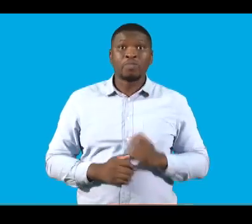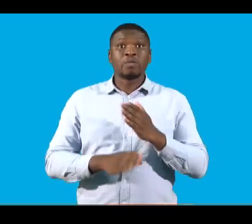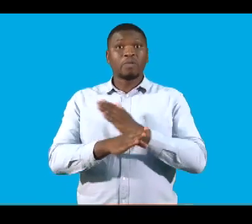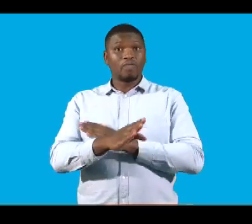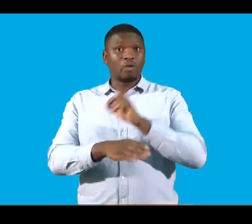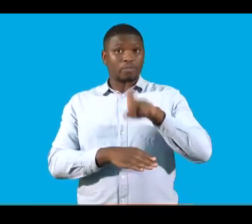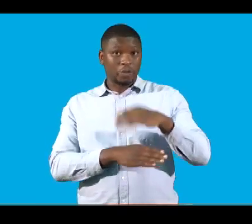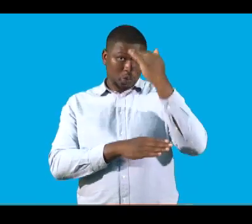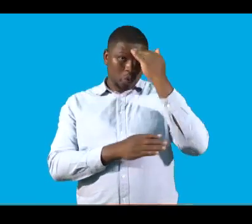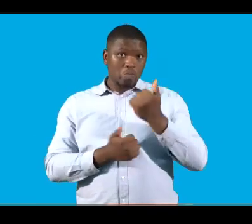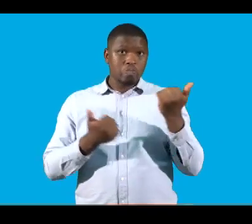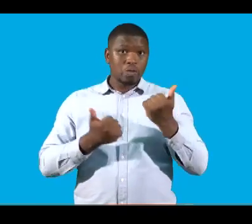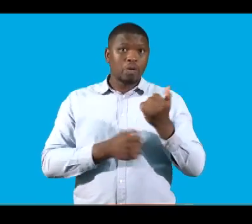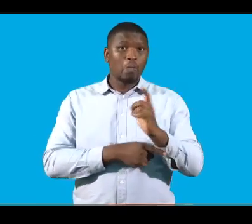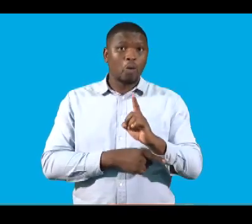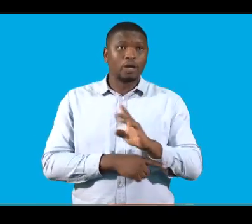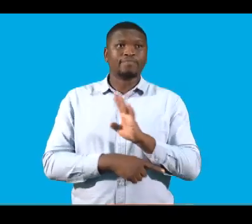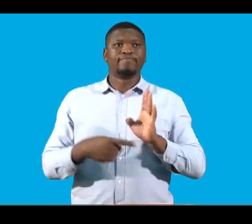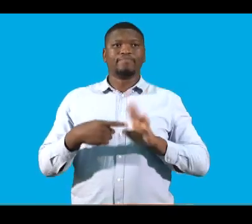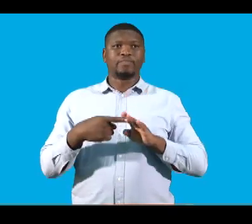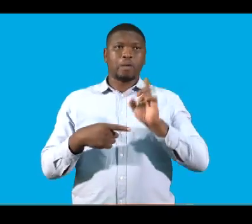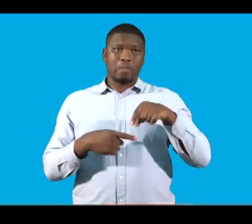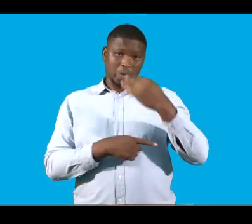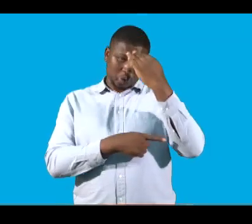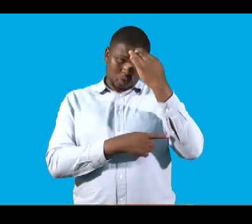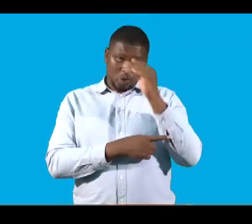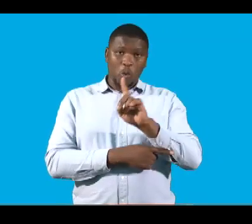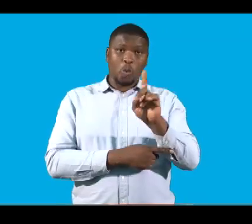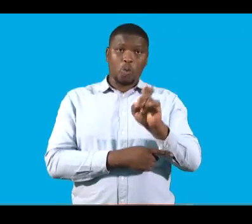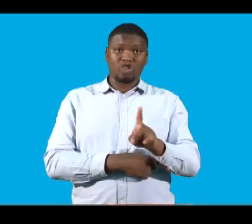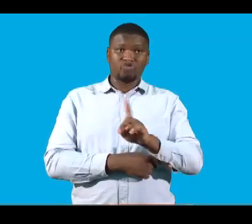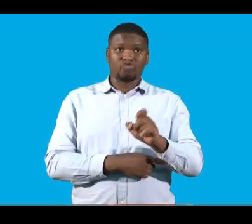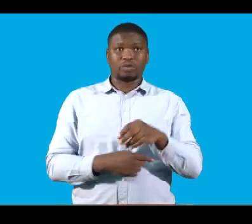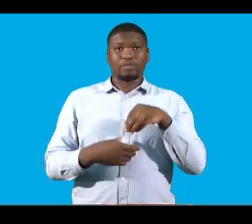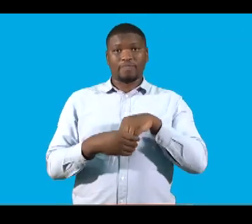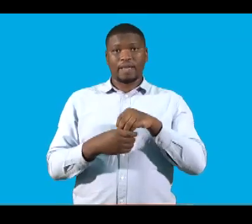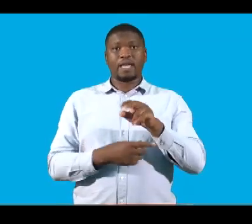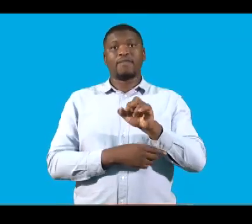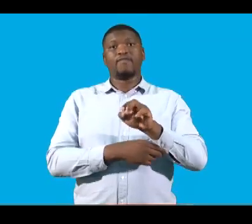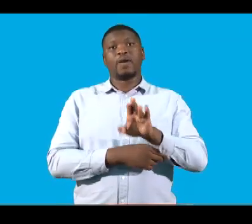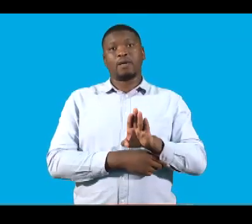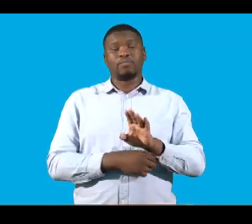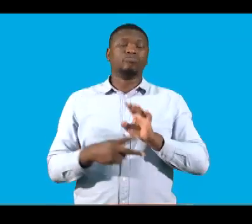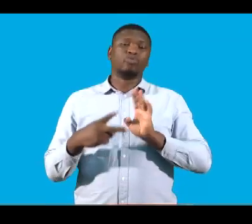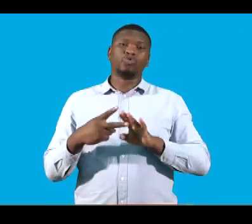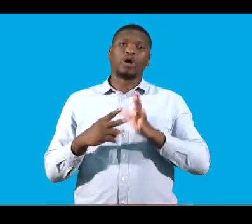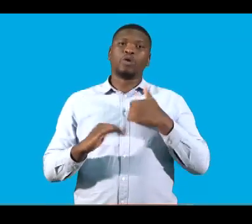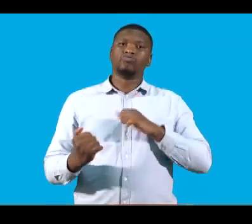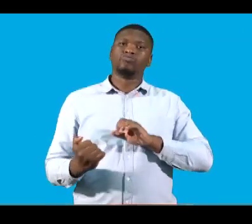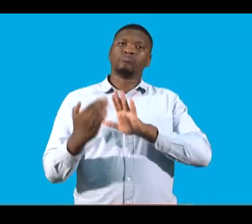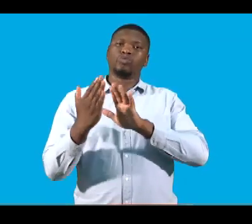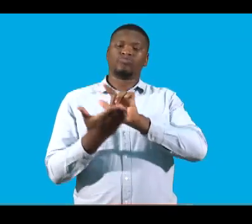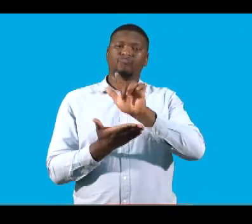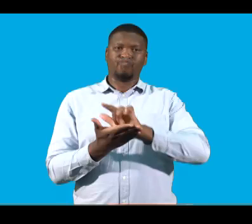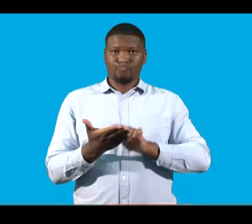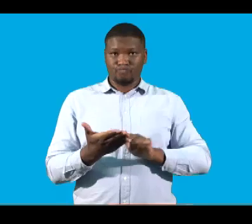What you should know and be able to do. You should know the questioning verbs and how to approach a literary essay. You must